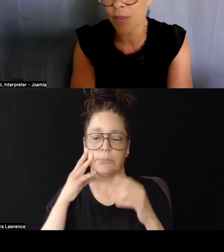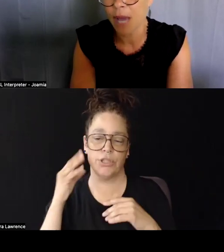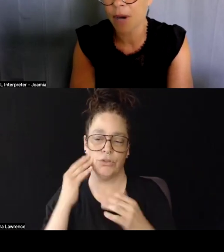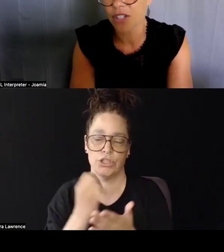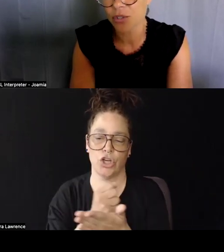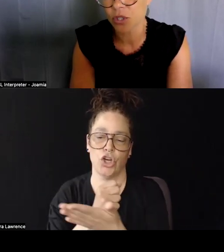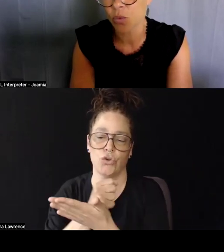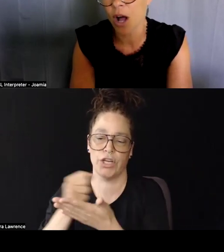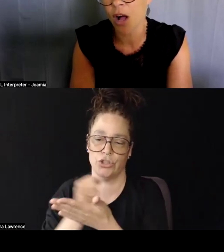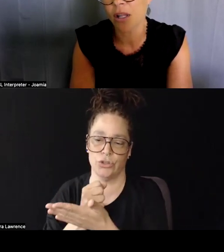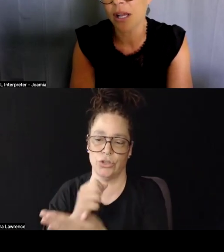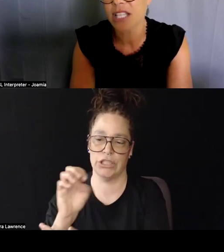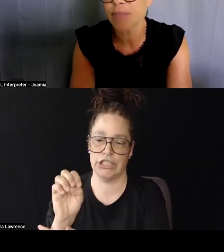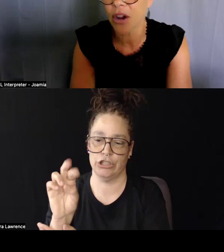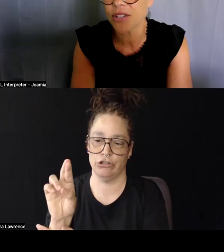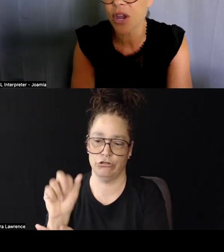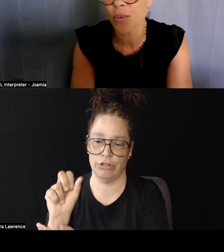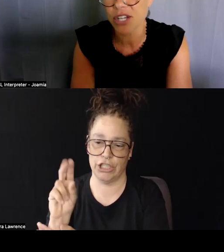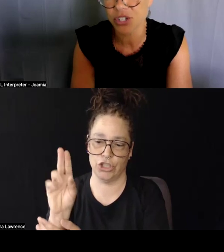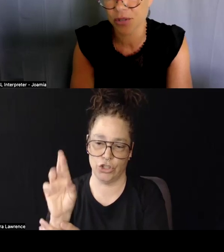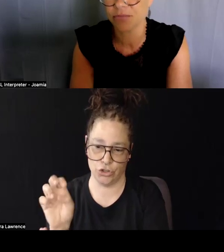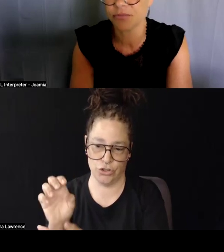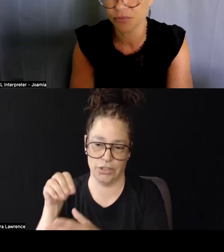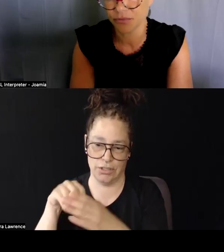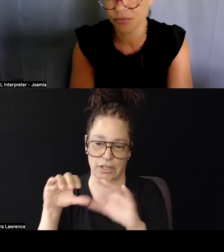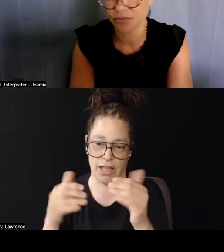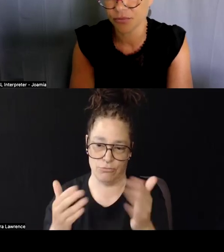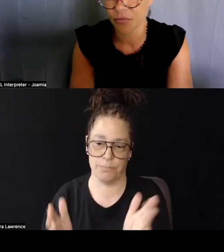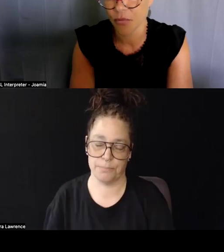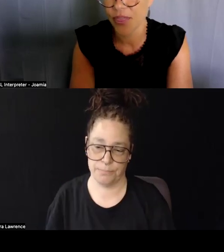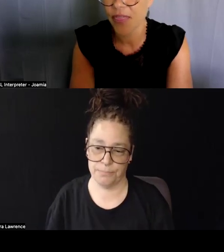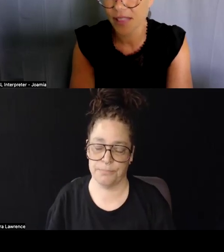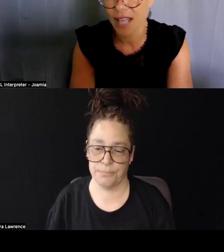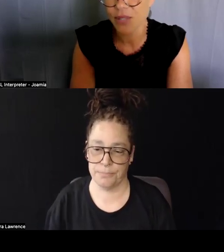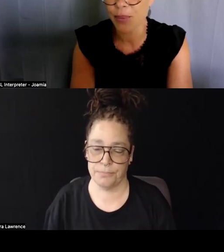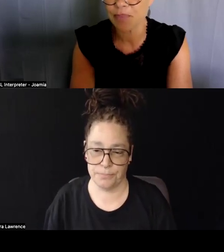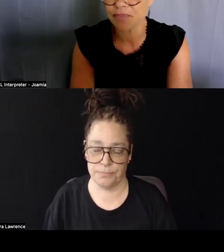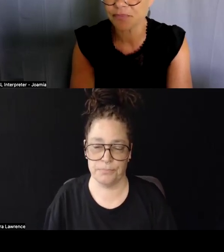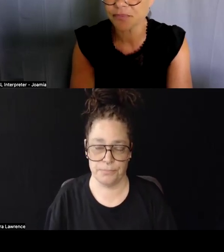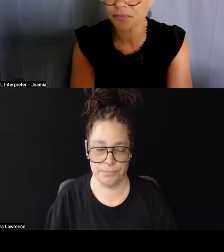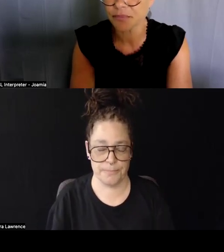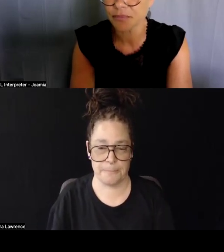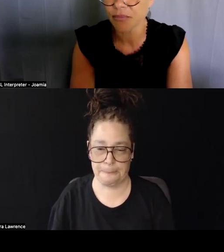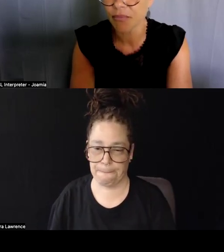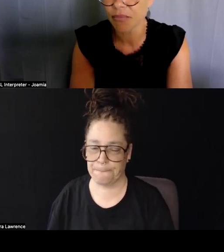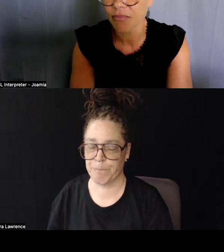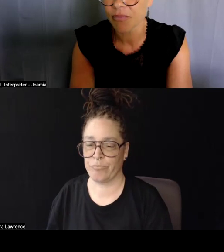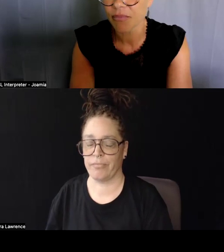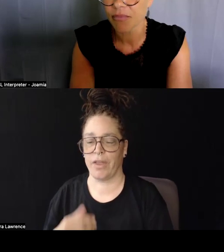often the BIPOC students will experience erasure within the classroom.